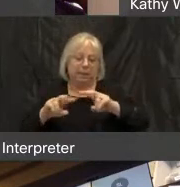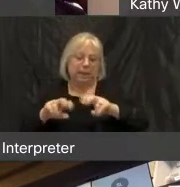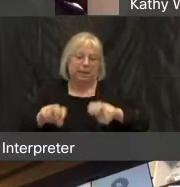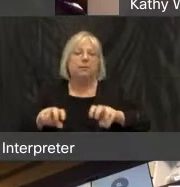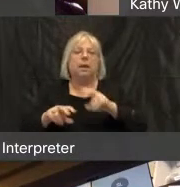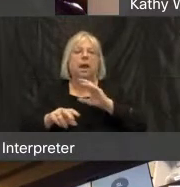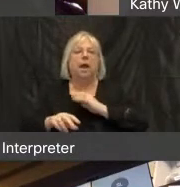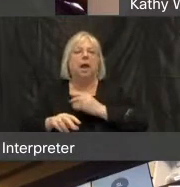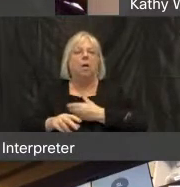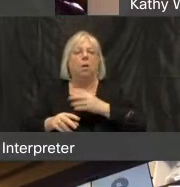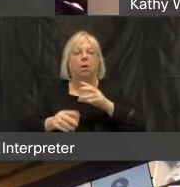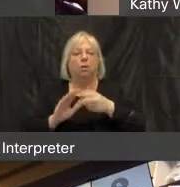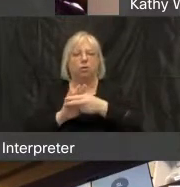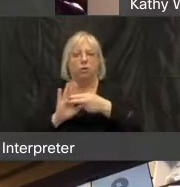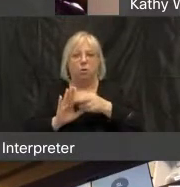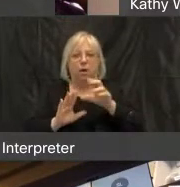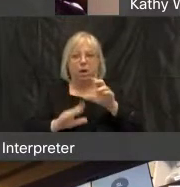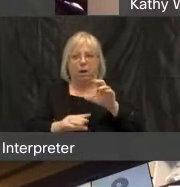We need to